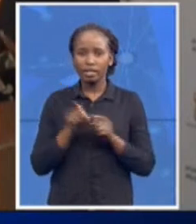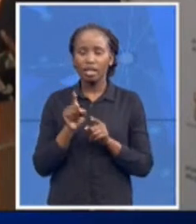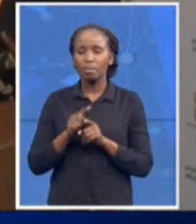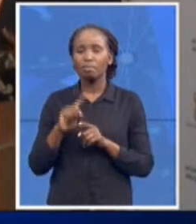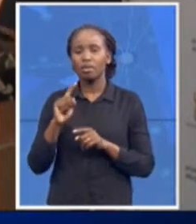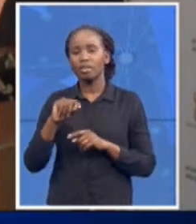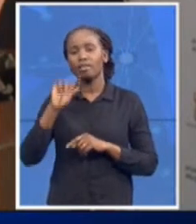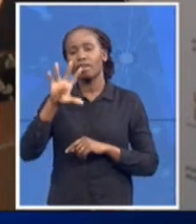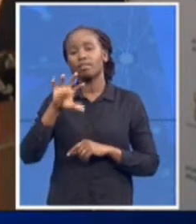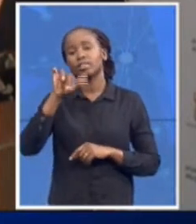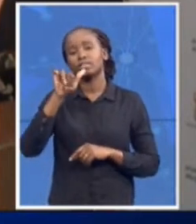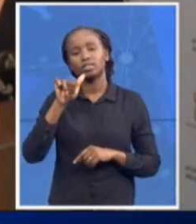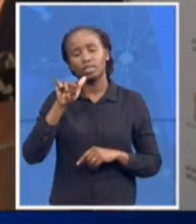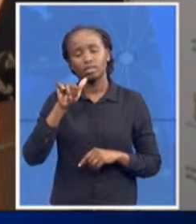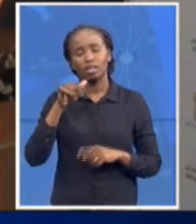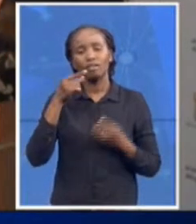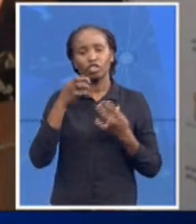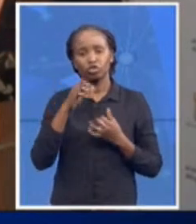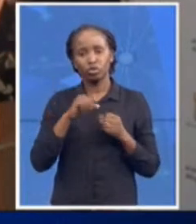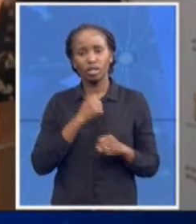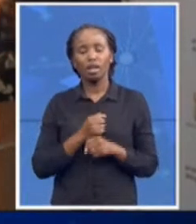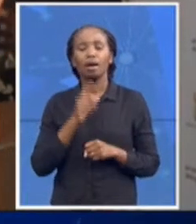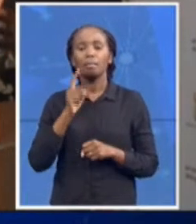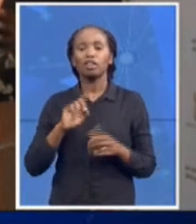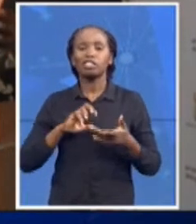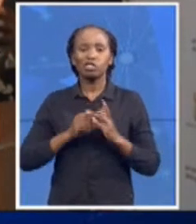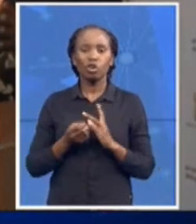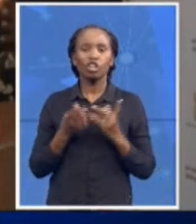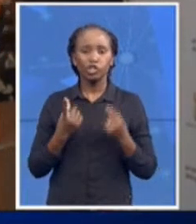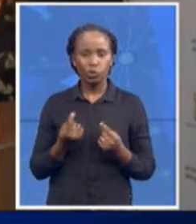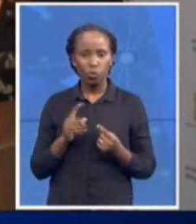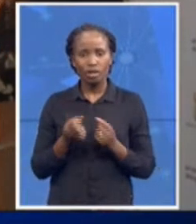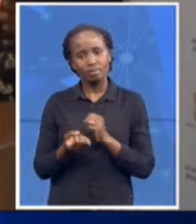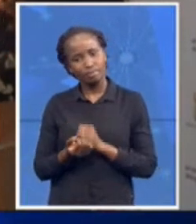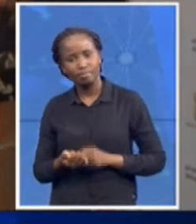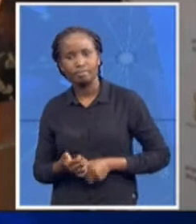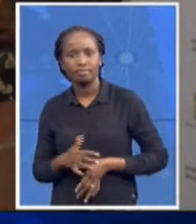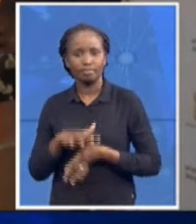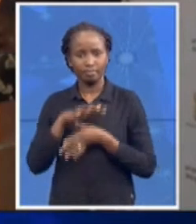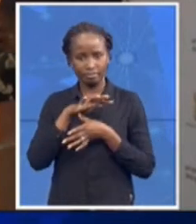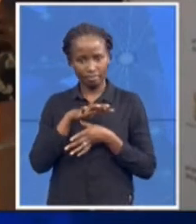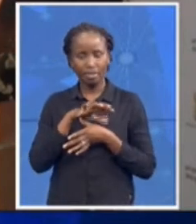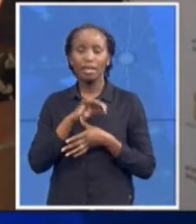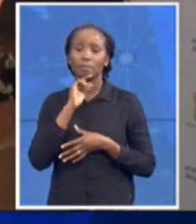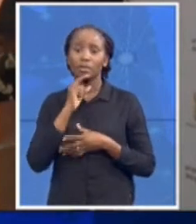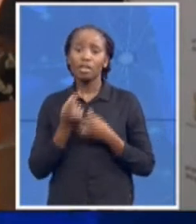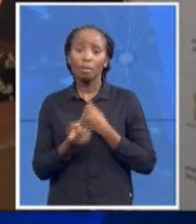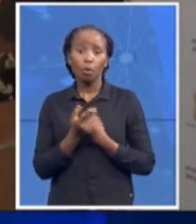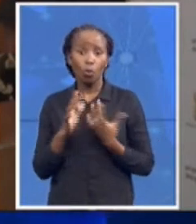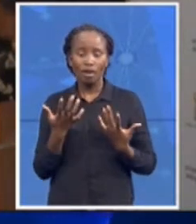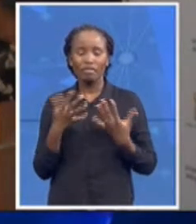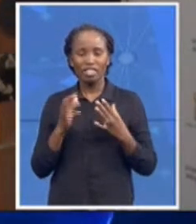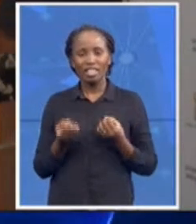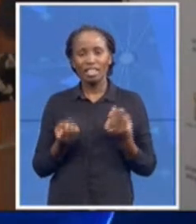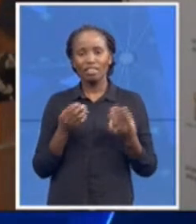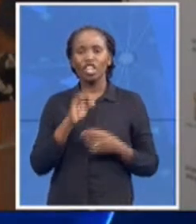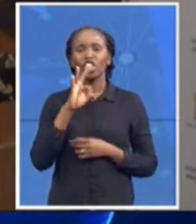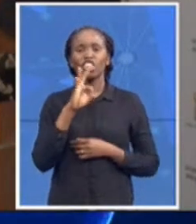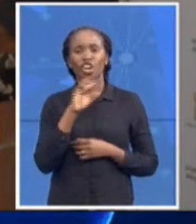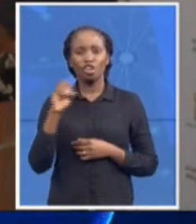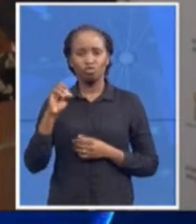prioritize. So now what is happening here, we were given 300 million. So all that we had to do as NAC, we had to